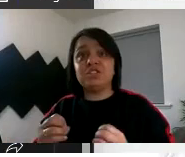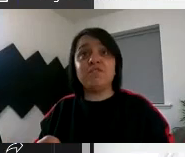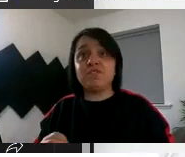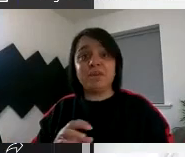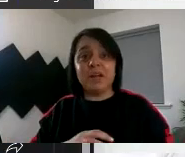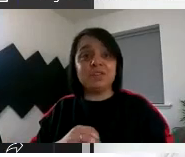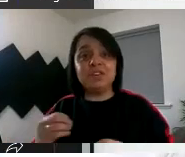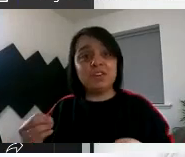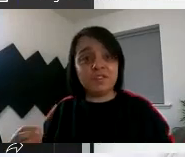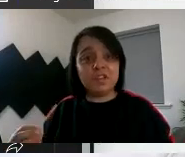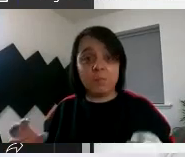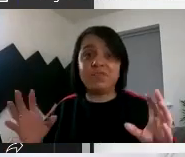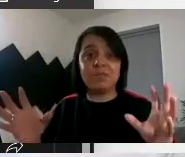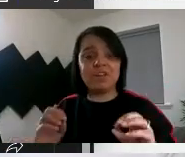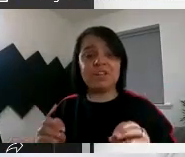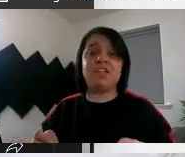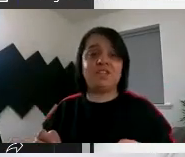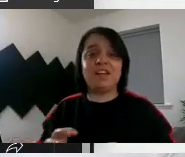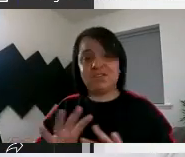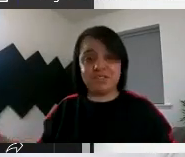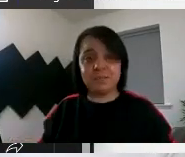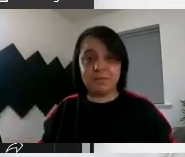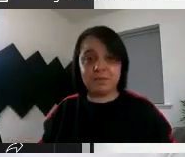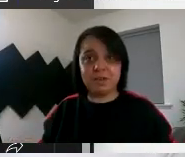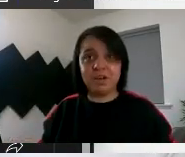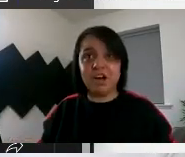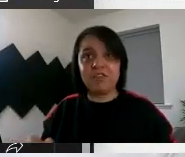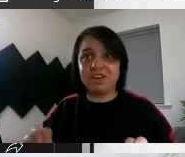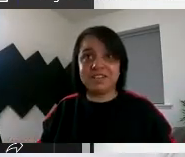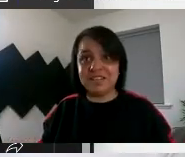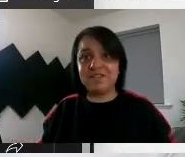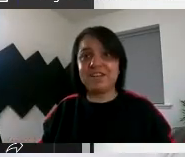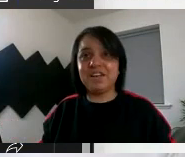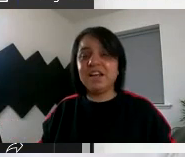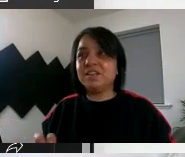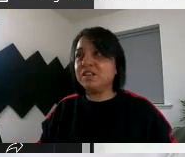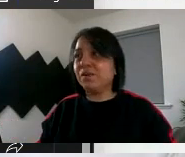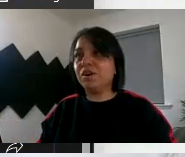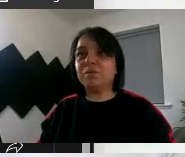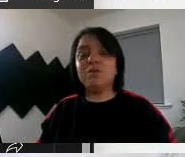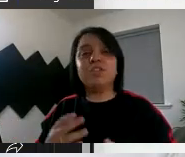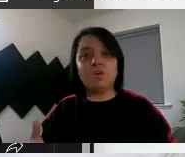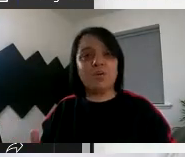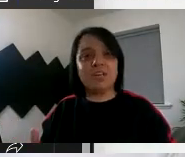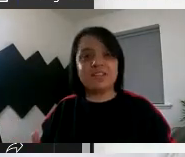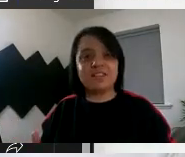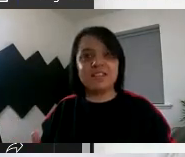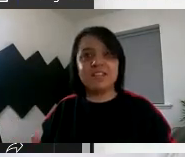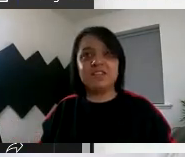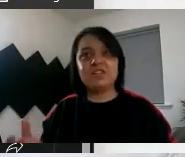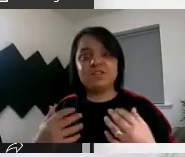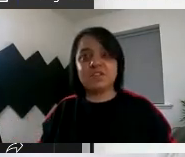is known for doing absolutely nothing apart from being on TV and cussing people on reality TV. There's a program called The Only Way is